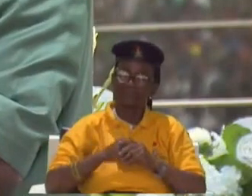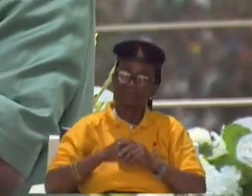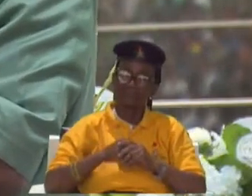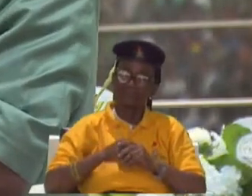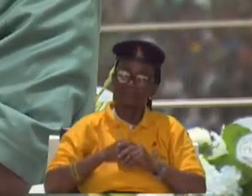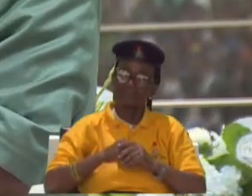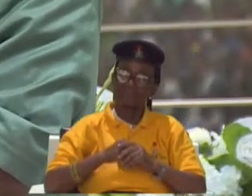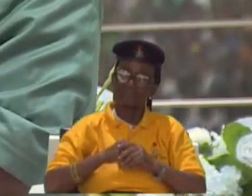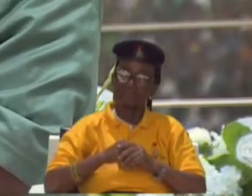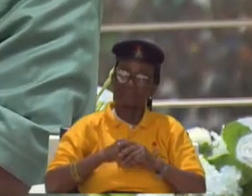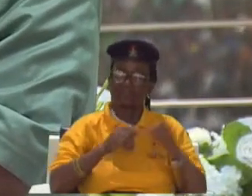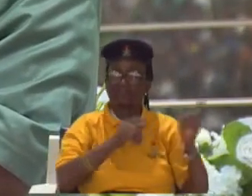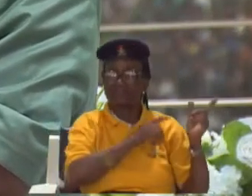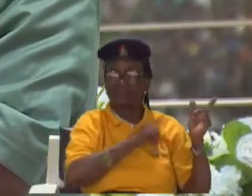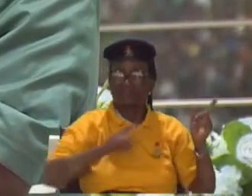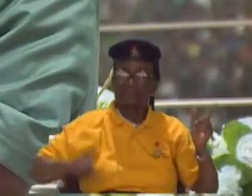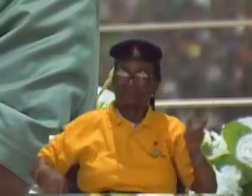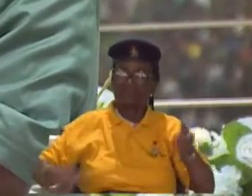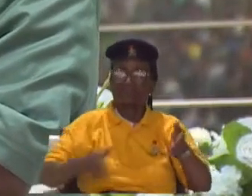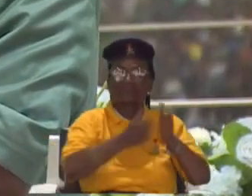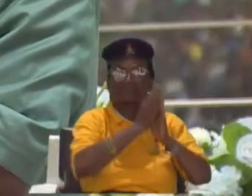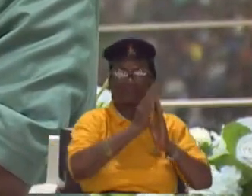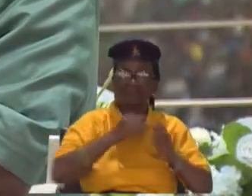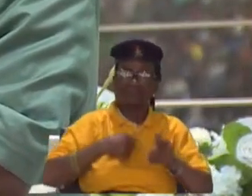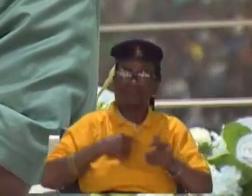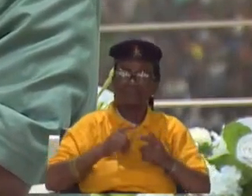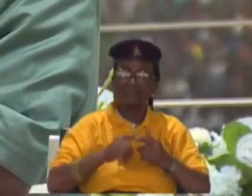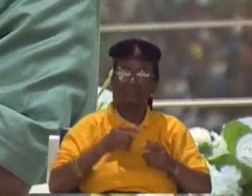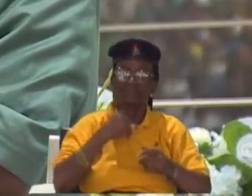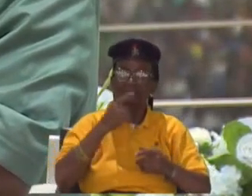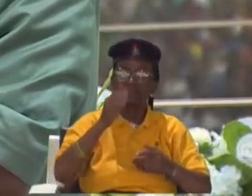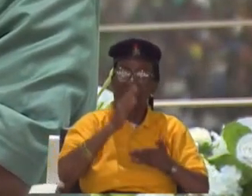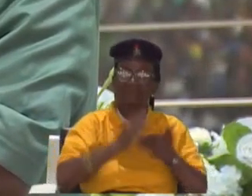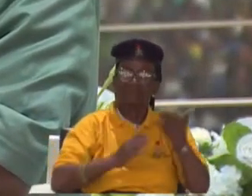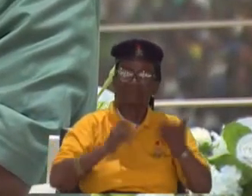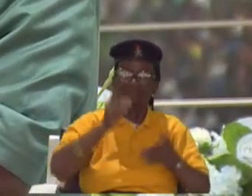The Lord asked me to tell someone. That didn't keep suffering.